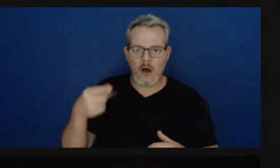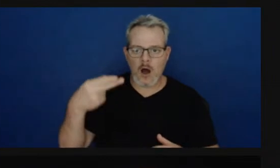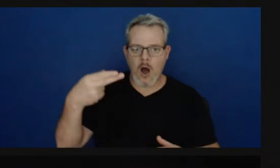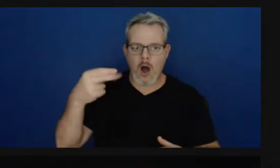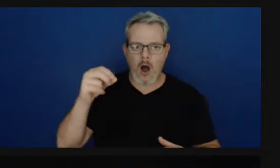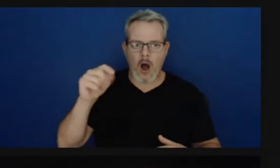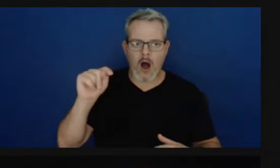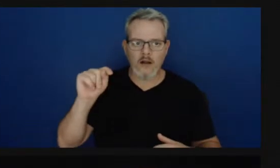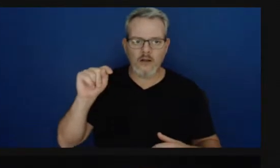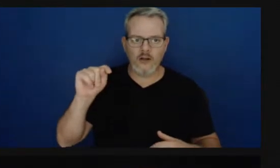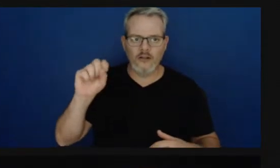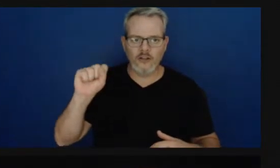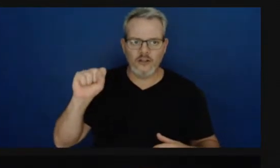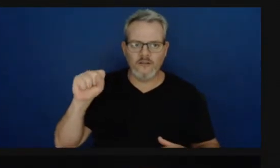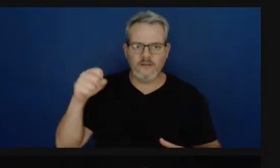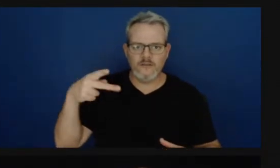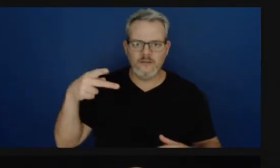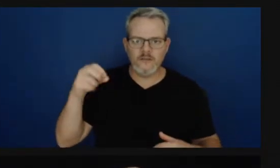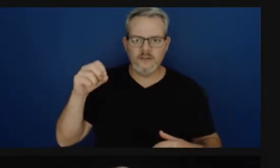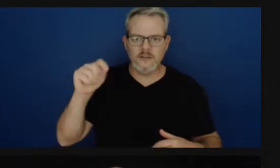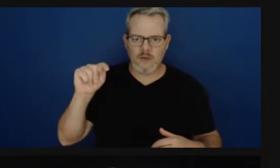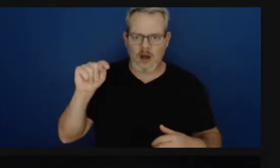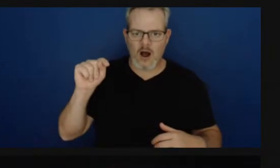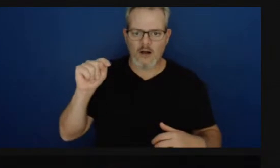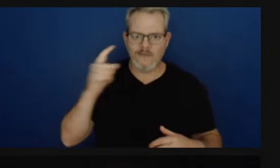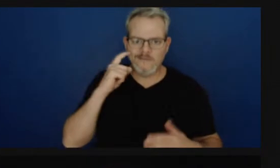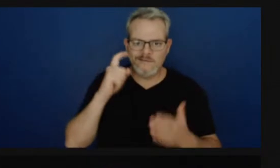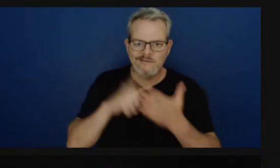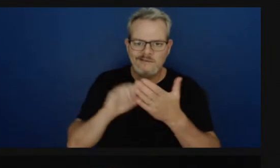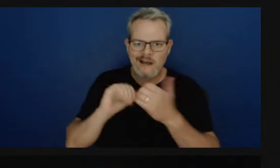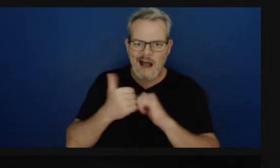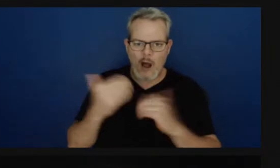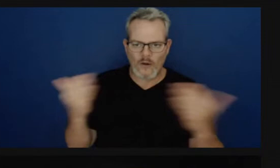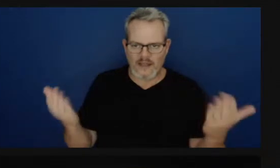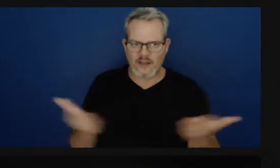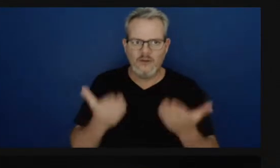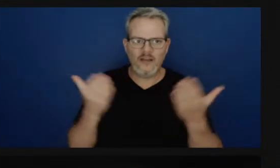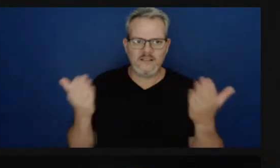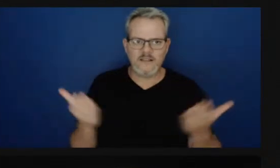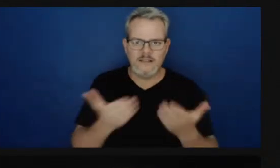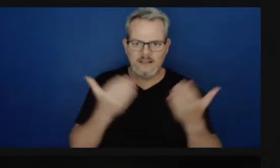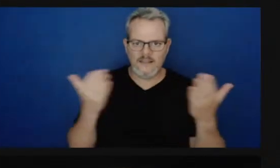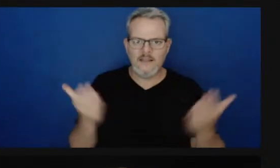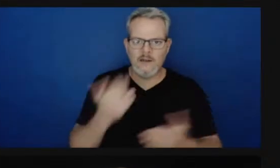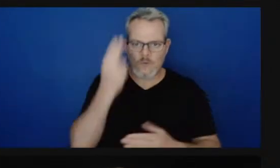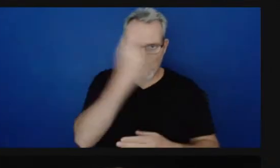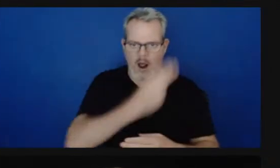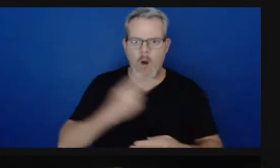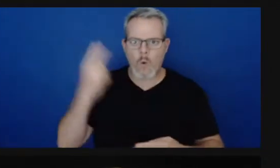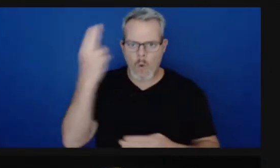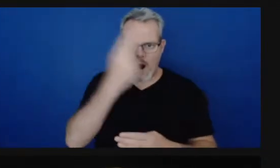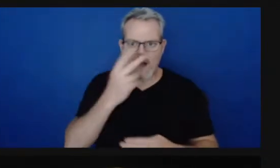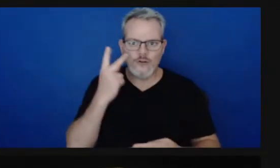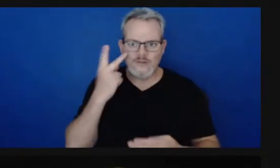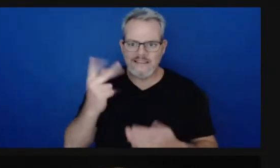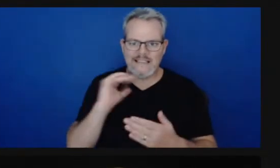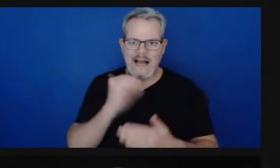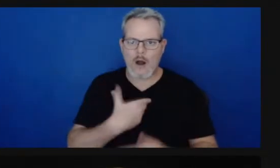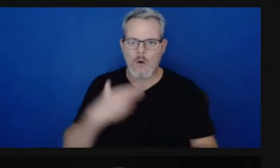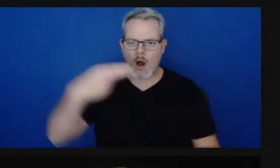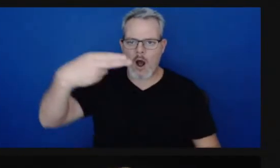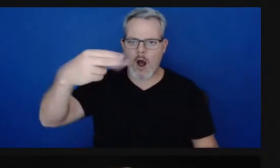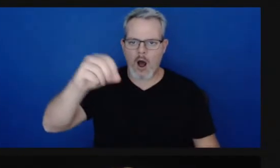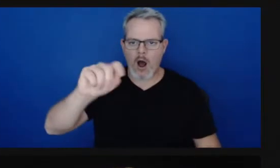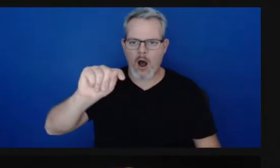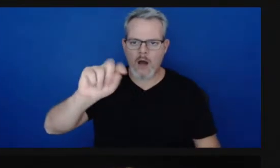And just to share, there are different views of how our hotspot in Hawaii actually is rooted. Right, so